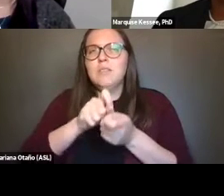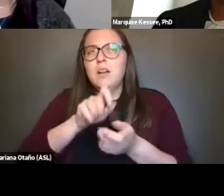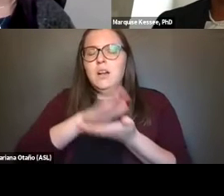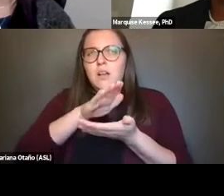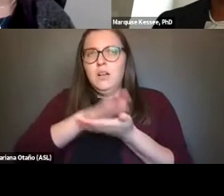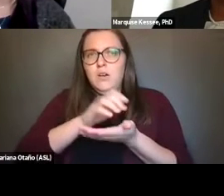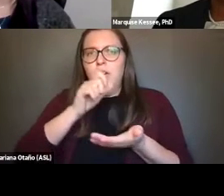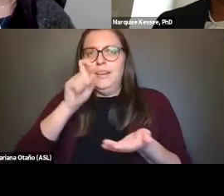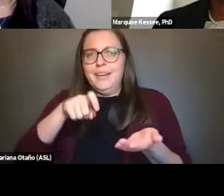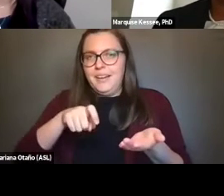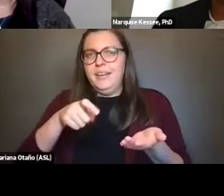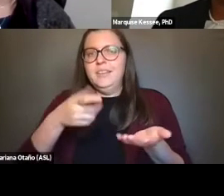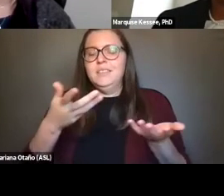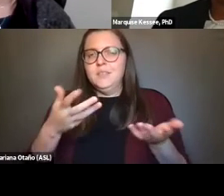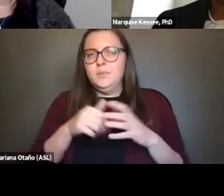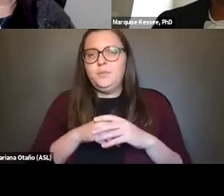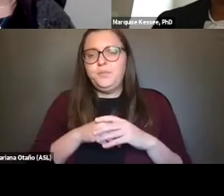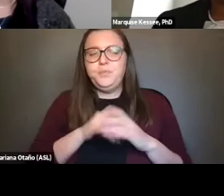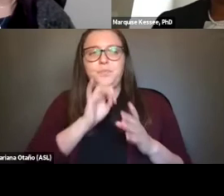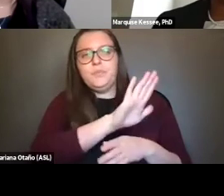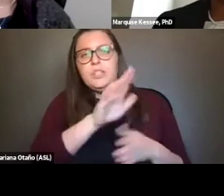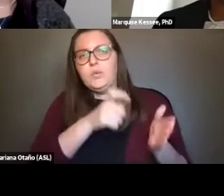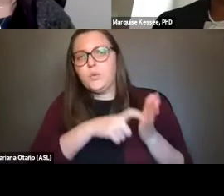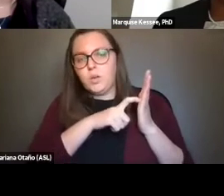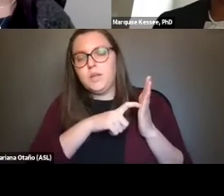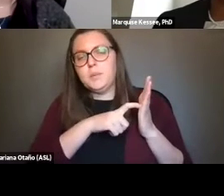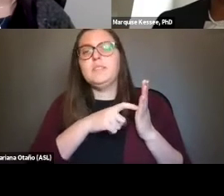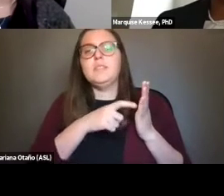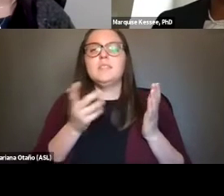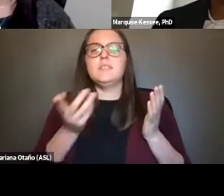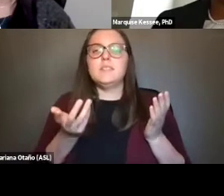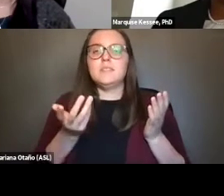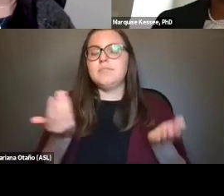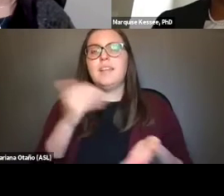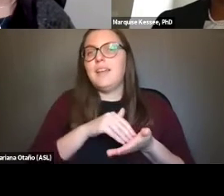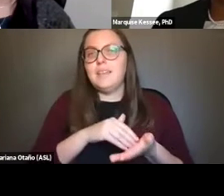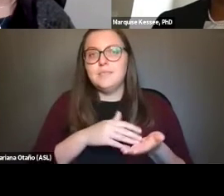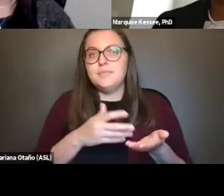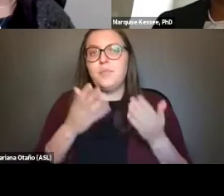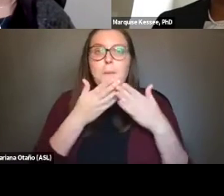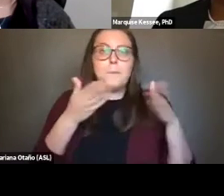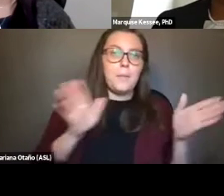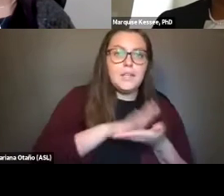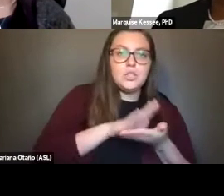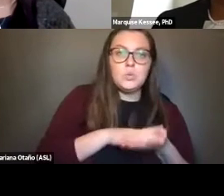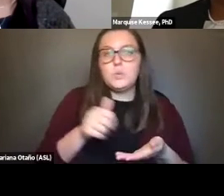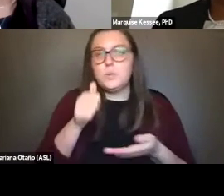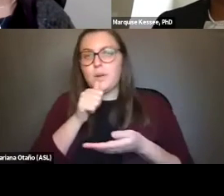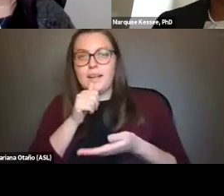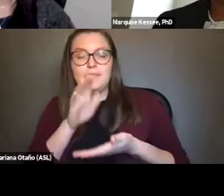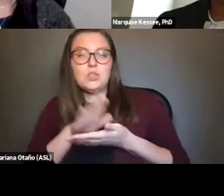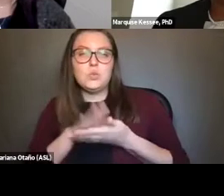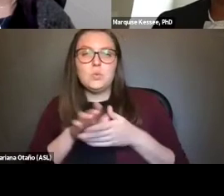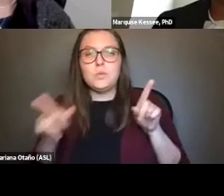aid packaging and their requirements, or rather what we're a public school versus a private school. That's going to